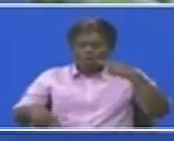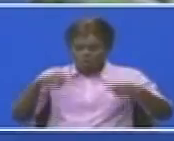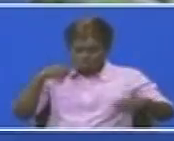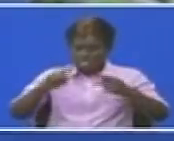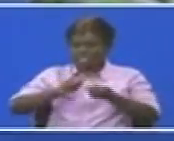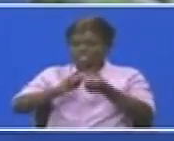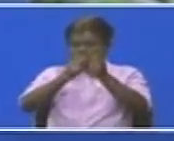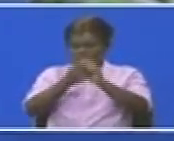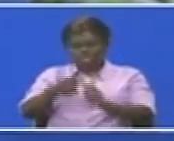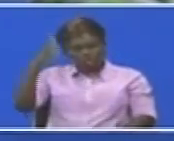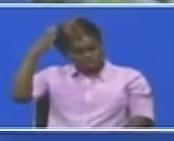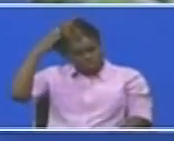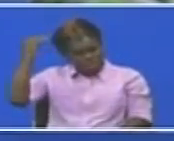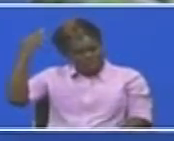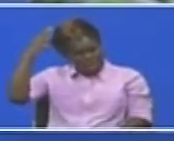changed